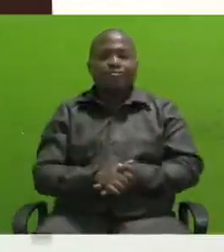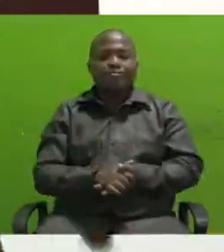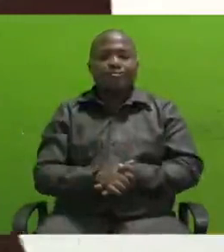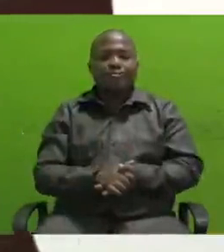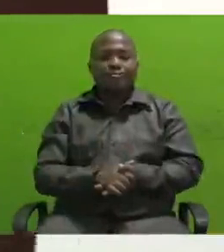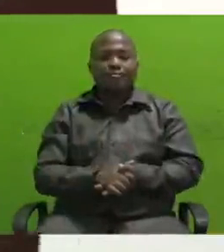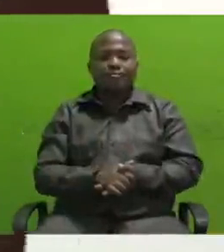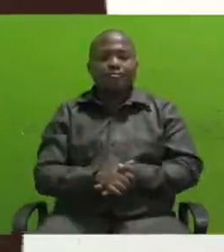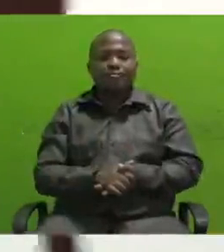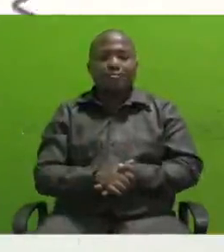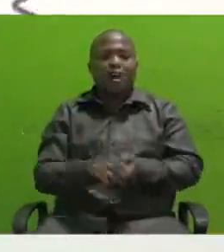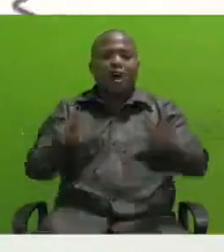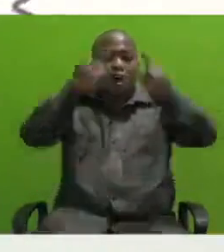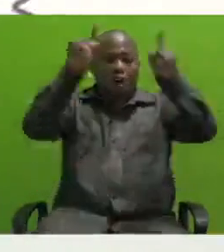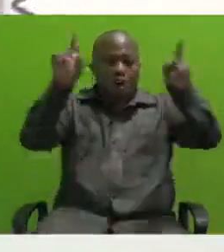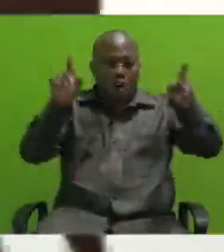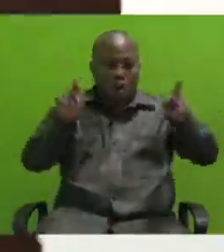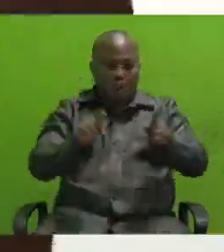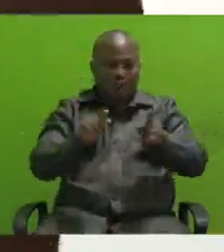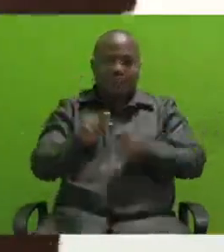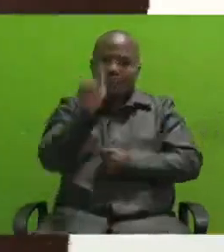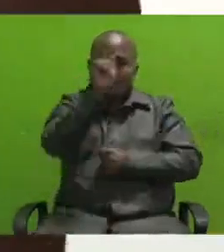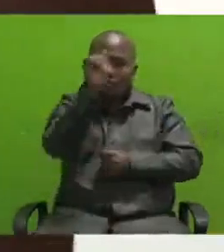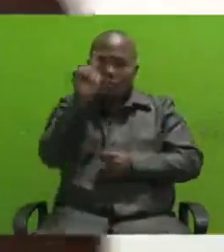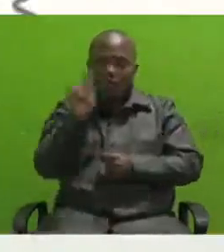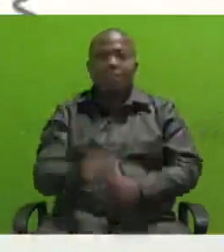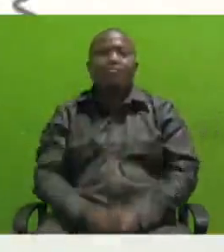3 whole thing square.